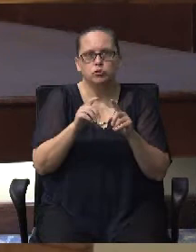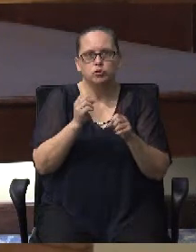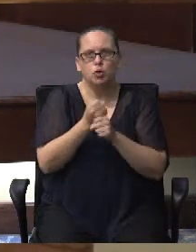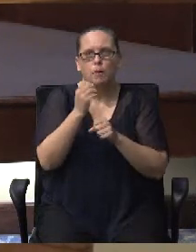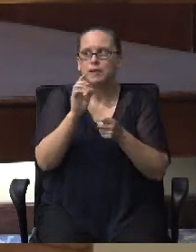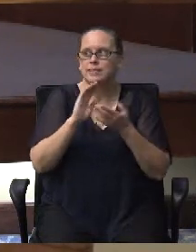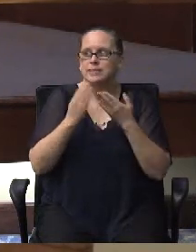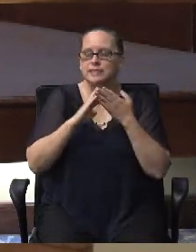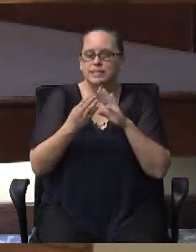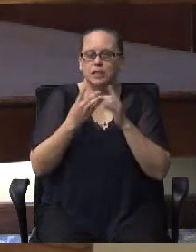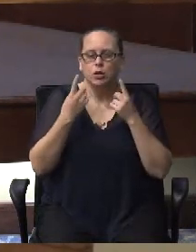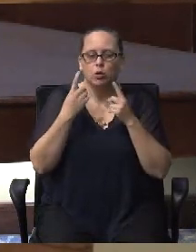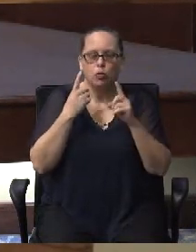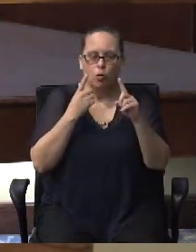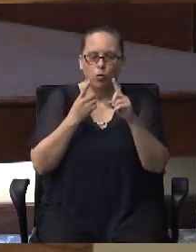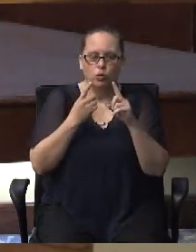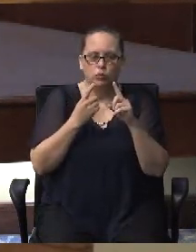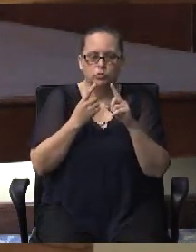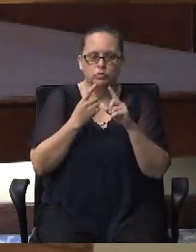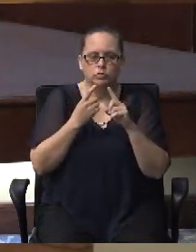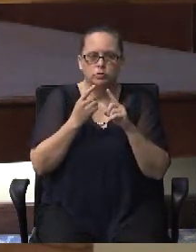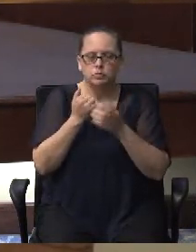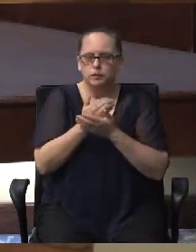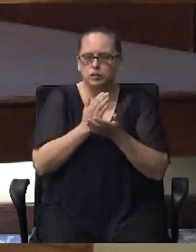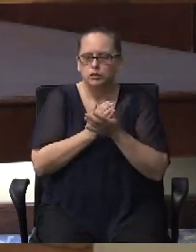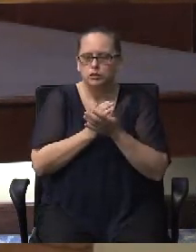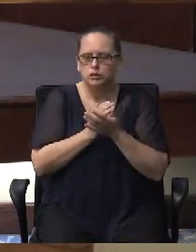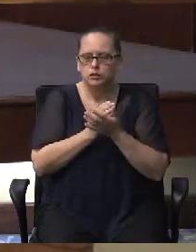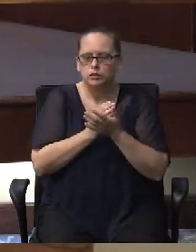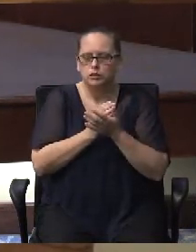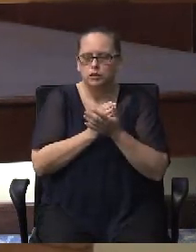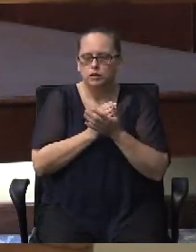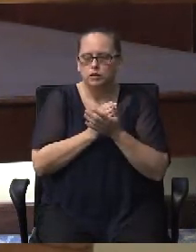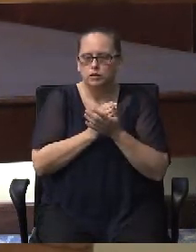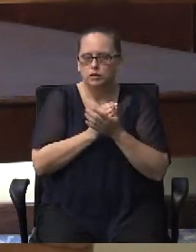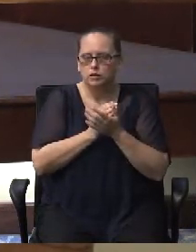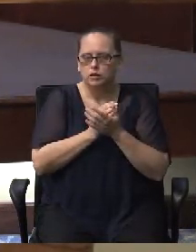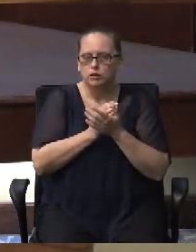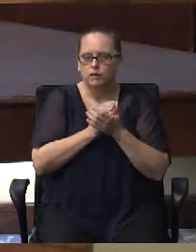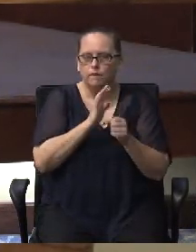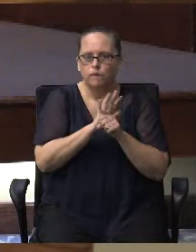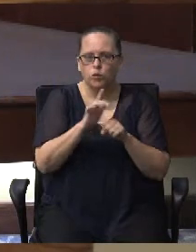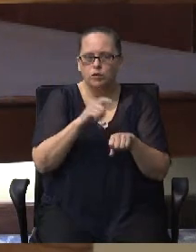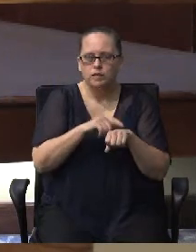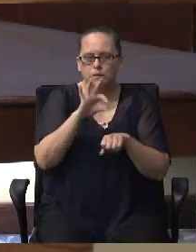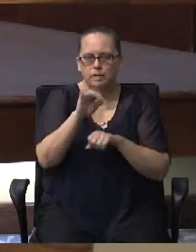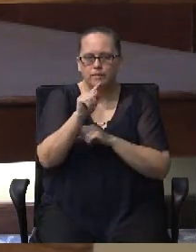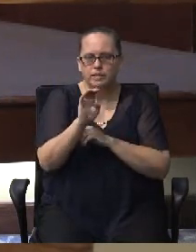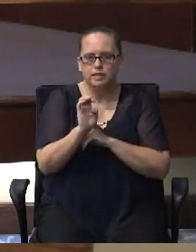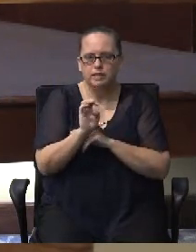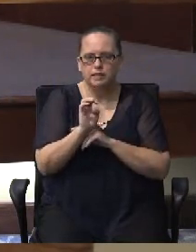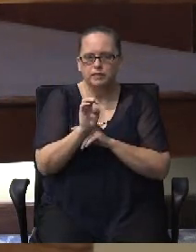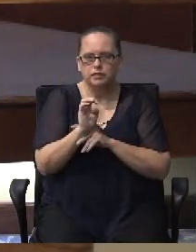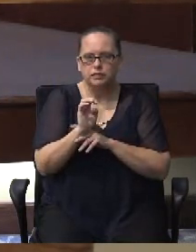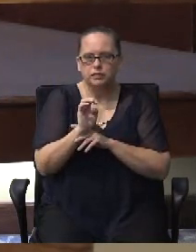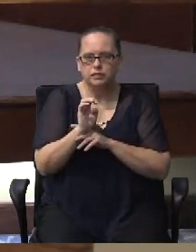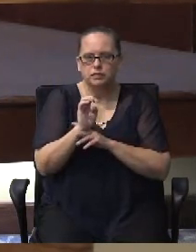goals. As Bradley mentioned, the budget features the addition of over 40 new full-time FTEs, including 12 police